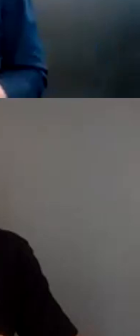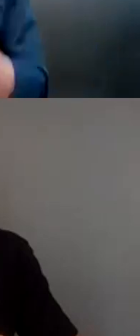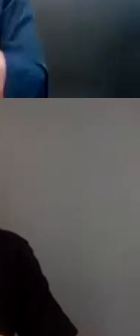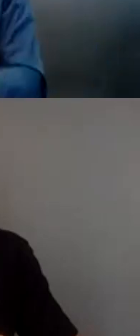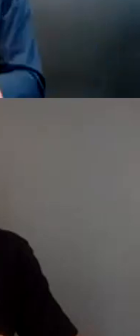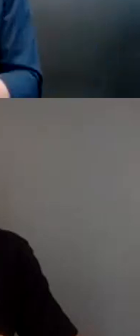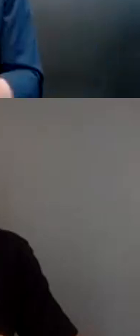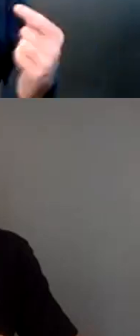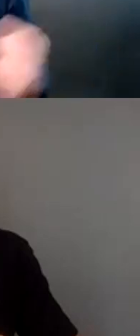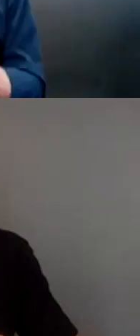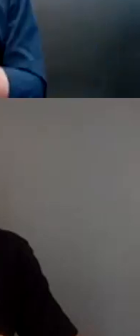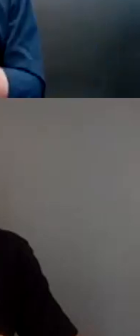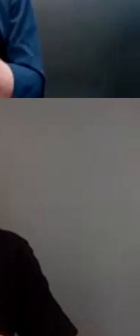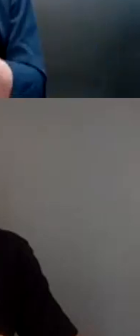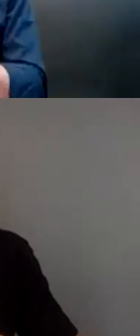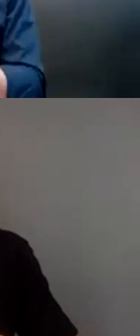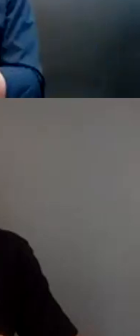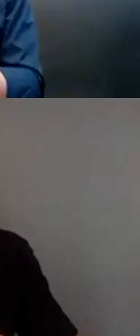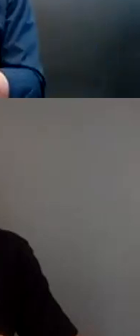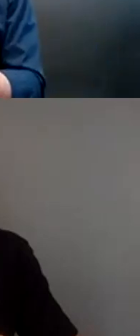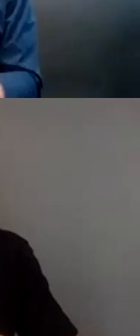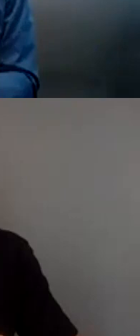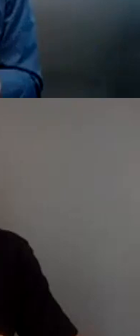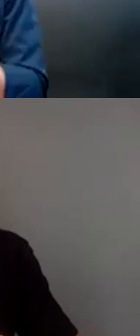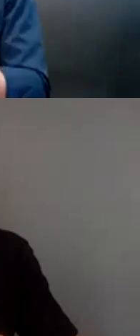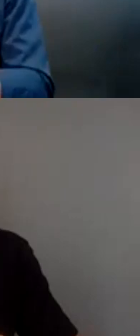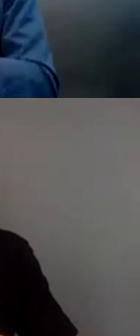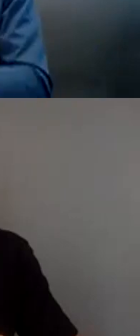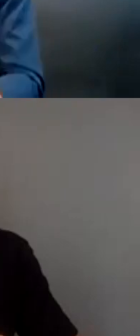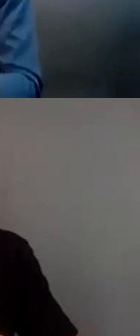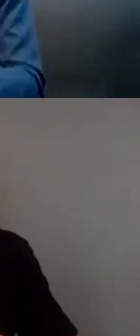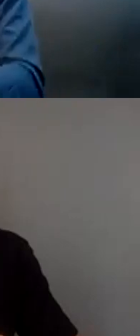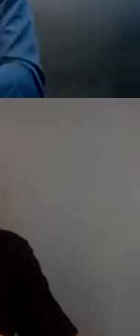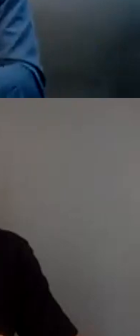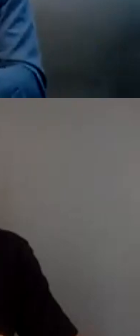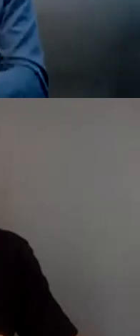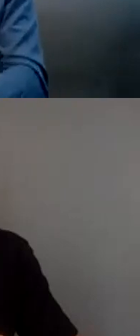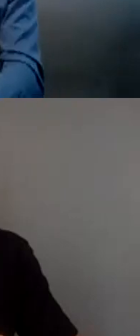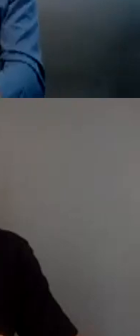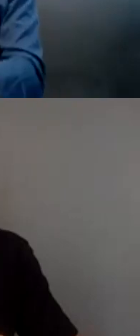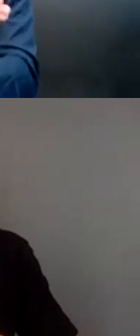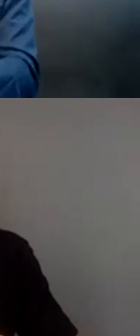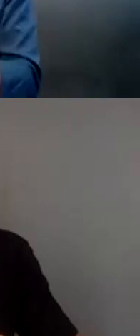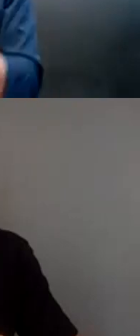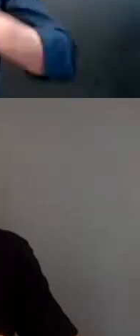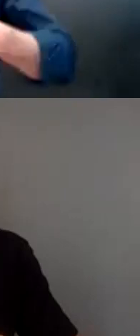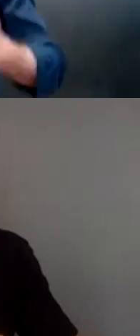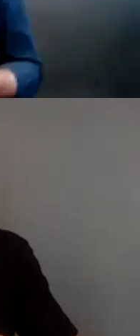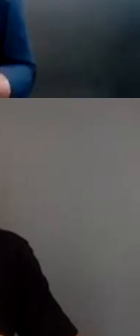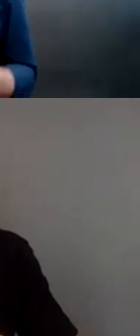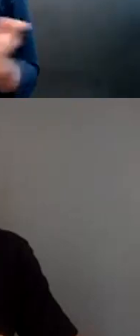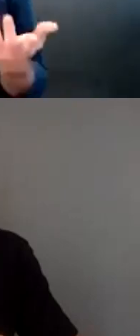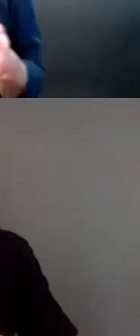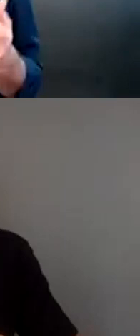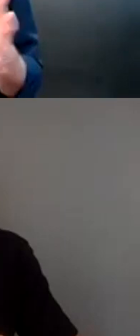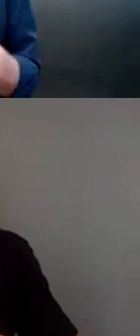this is about how do we talk about change? What's the narrative? So I'm talking very clearly around trauma and violence